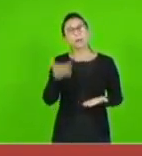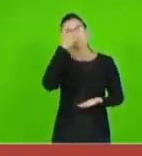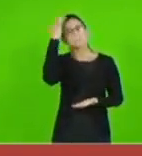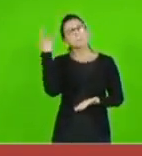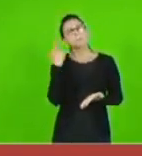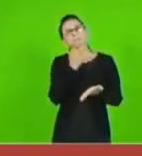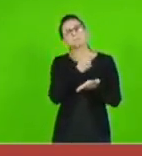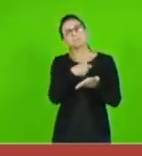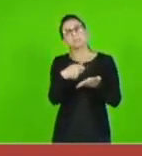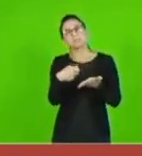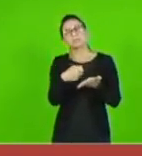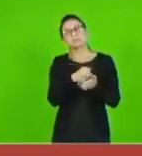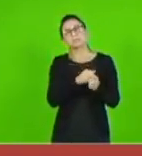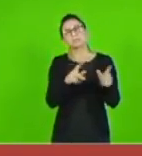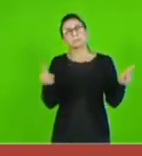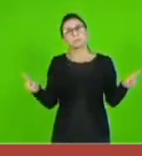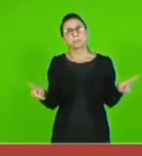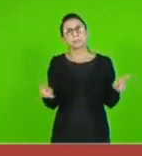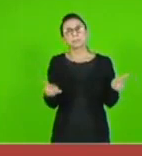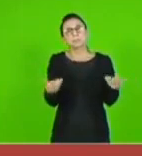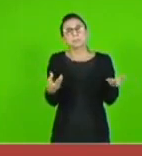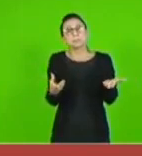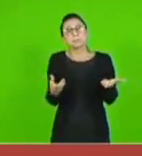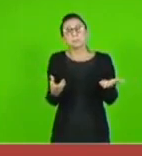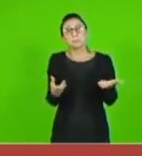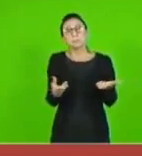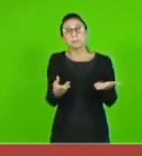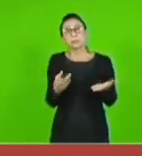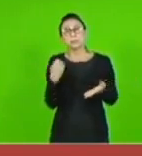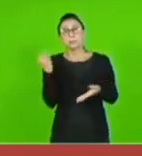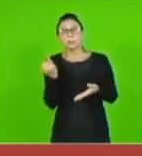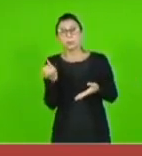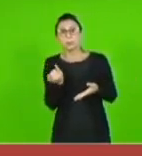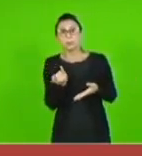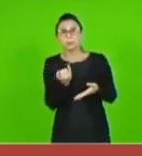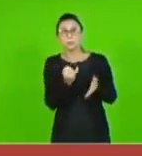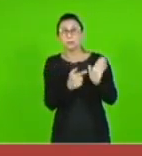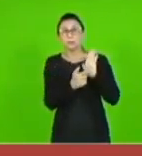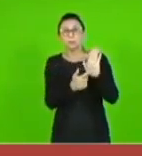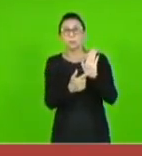In Revelation, it says it is lots of things are written there.